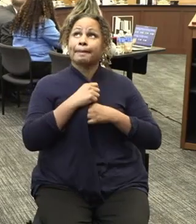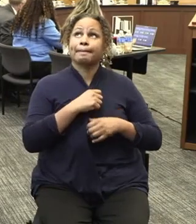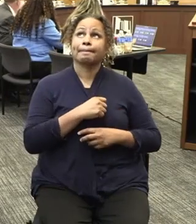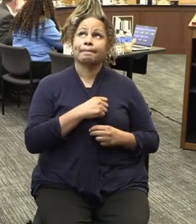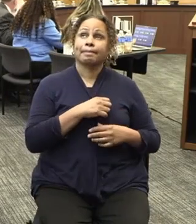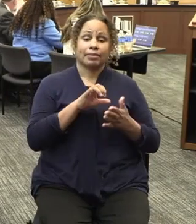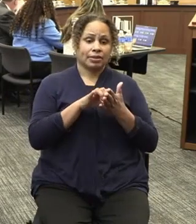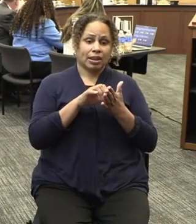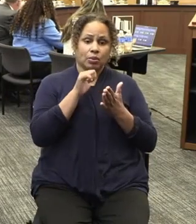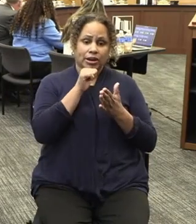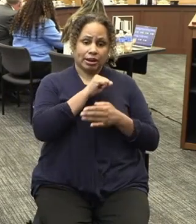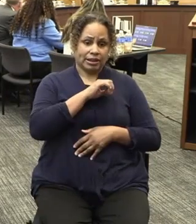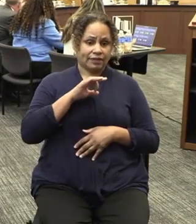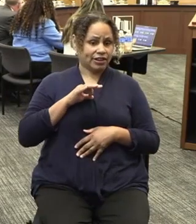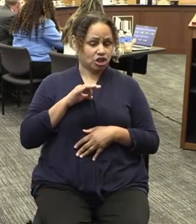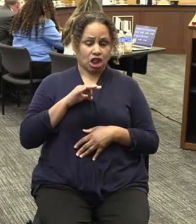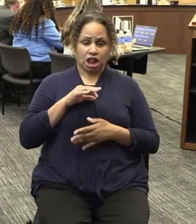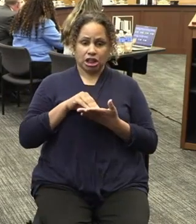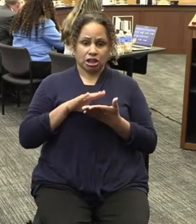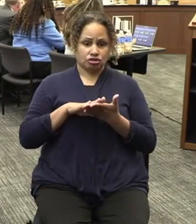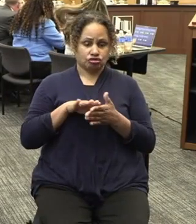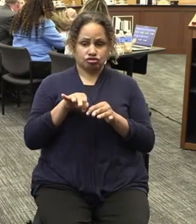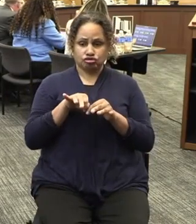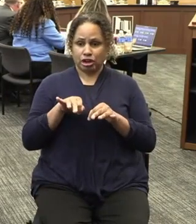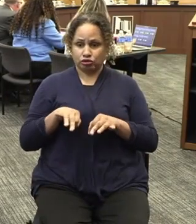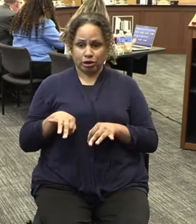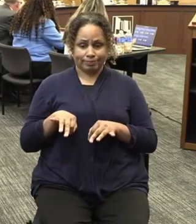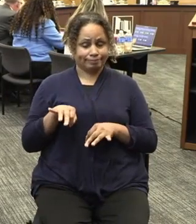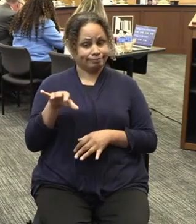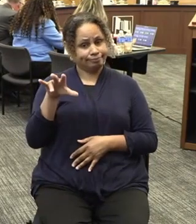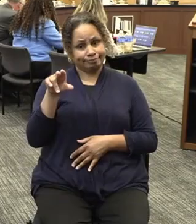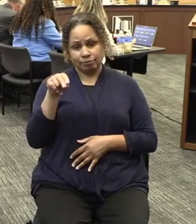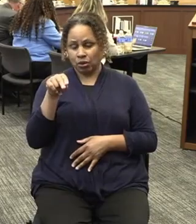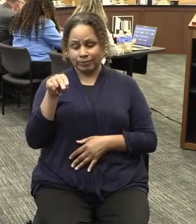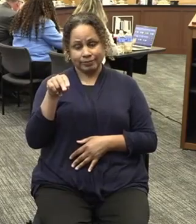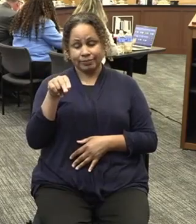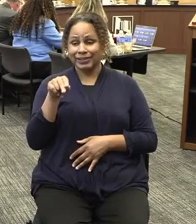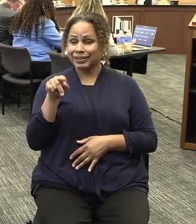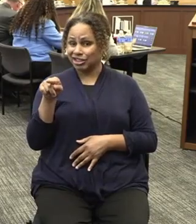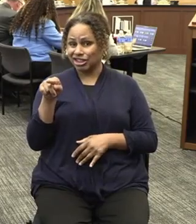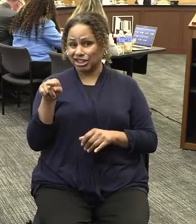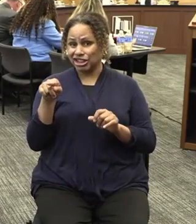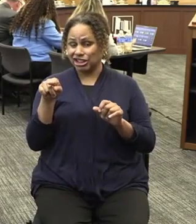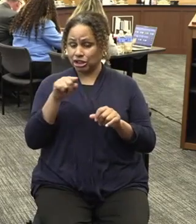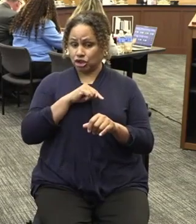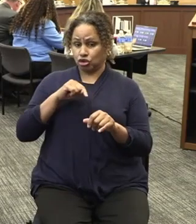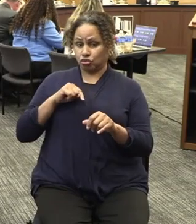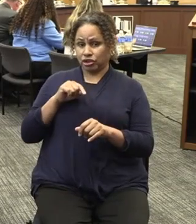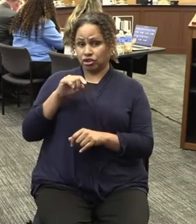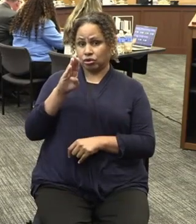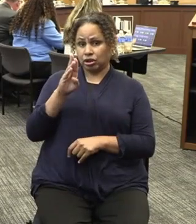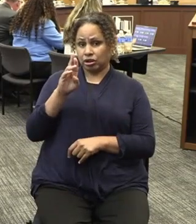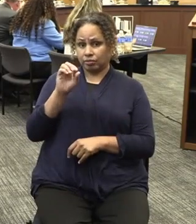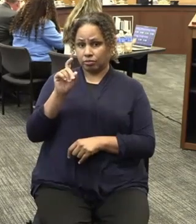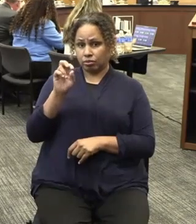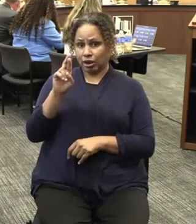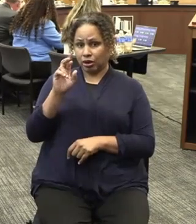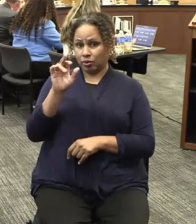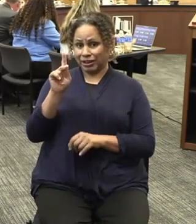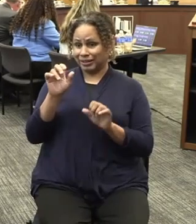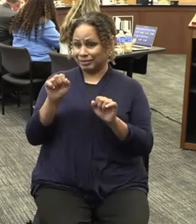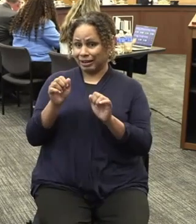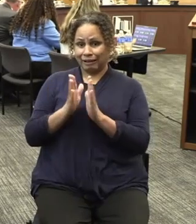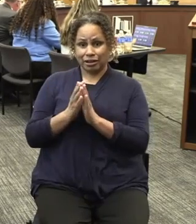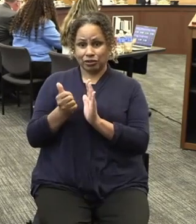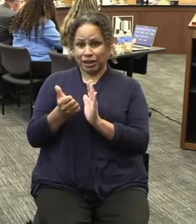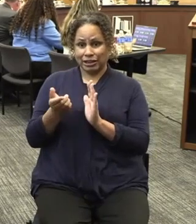That would not be an official transcript. So, I mean, she can trustee Broderick can ask for anything that she wants, but I would